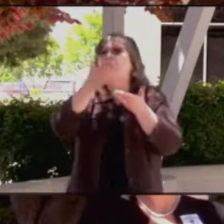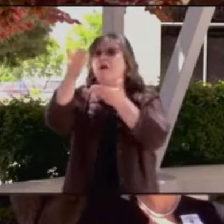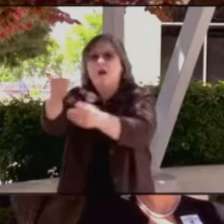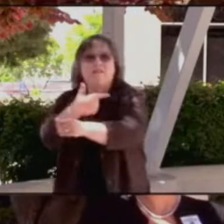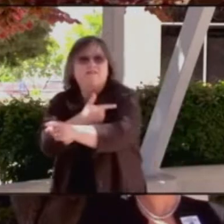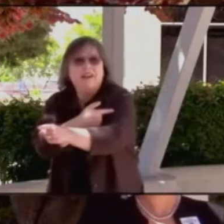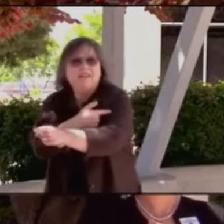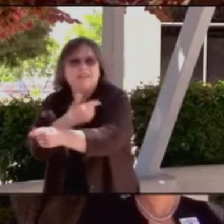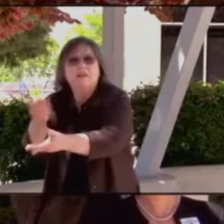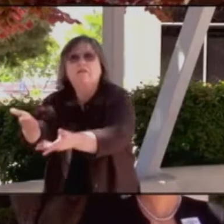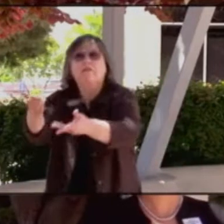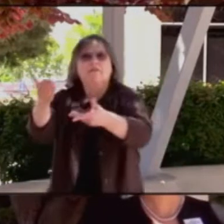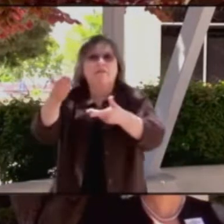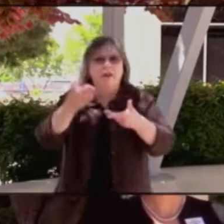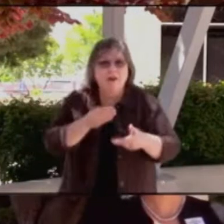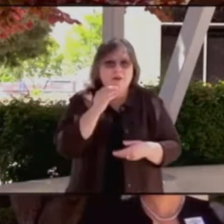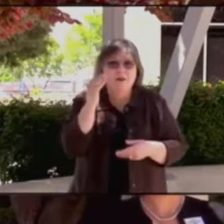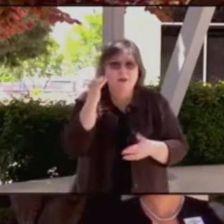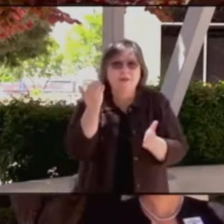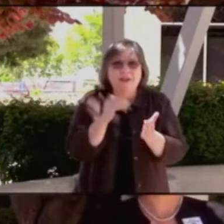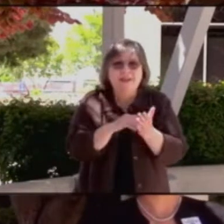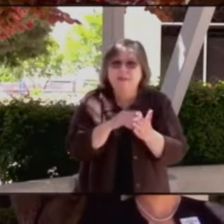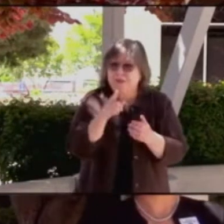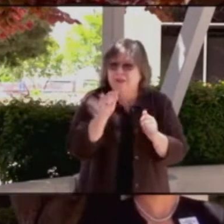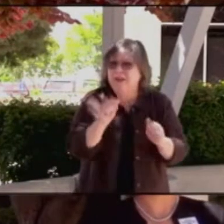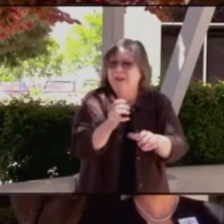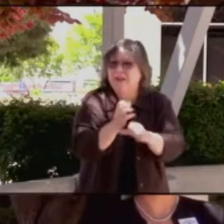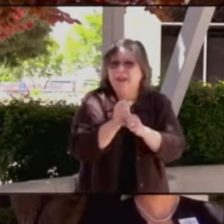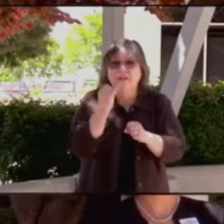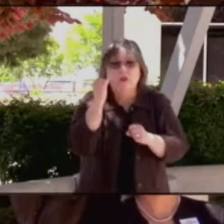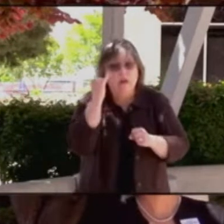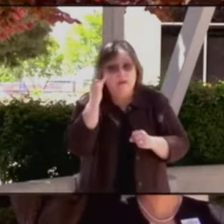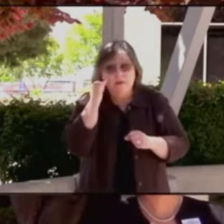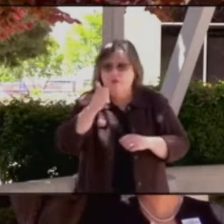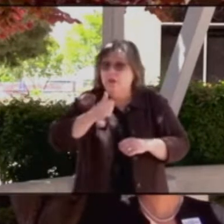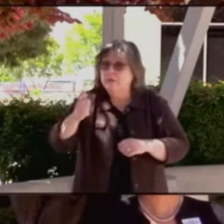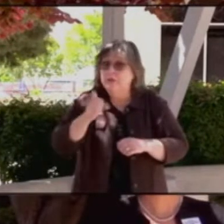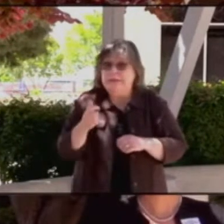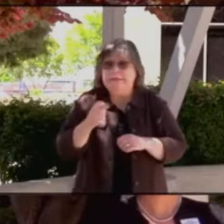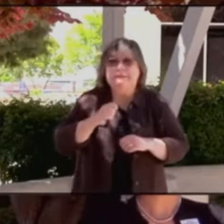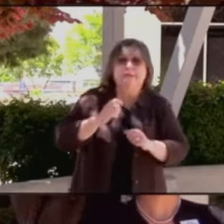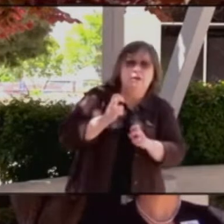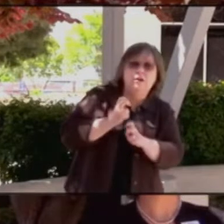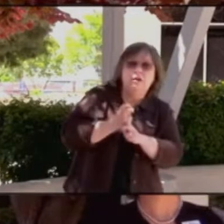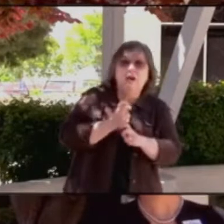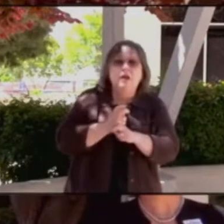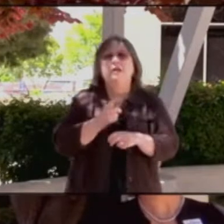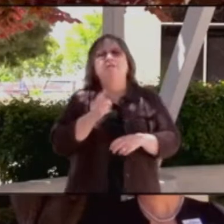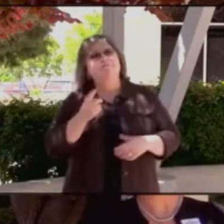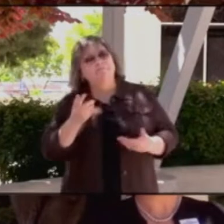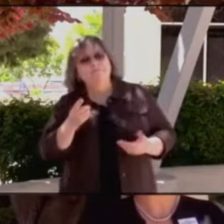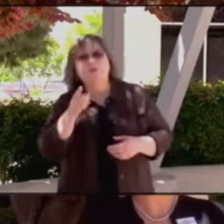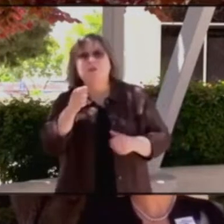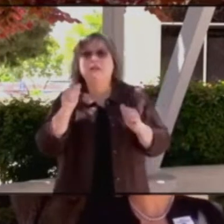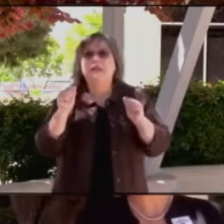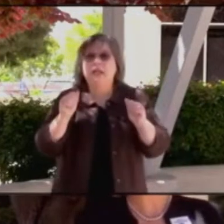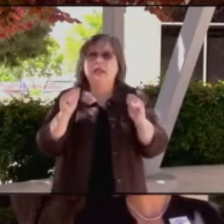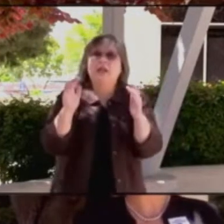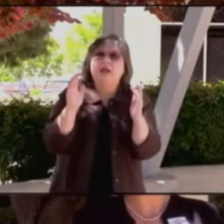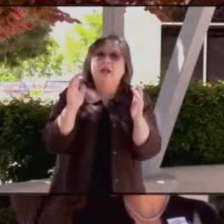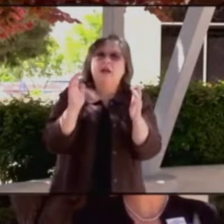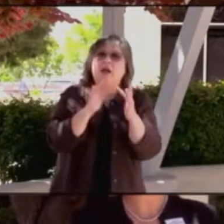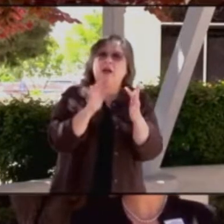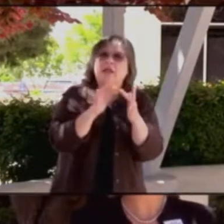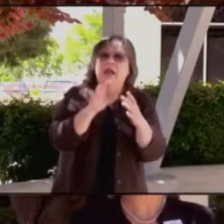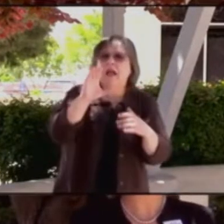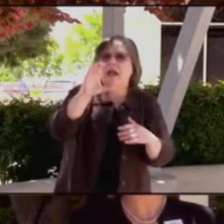can utilize this service 7 days a week. Call the COVID-19 Assistance Navigation, it's CAN-19